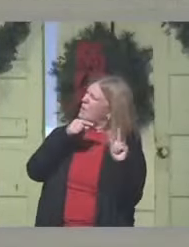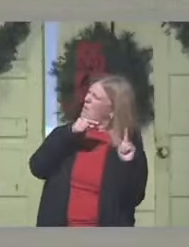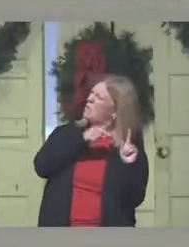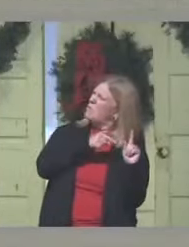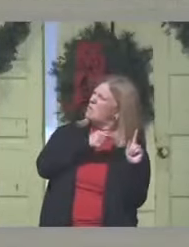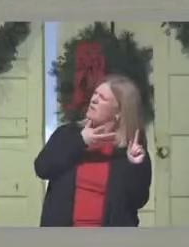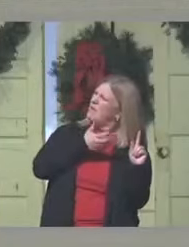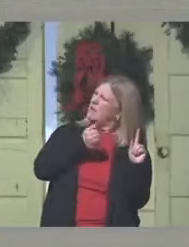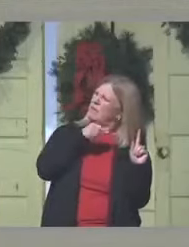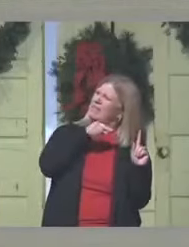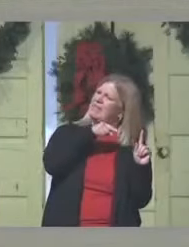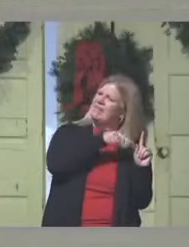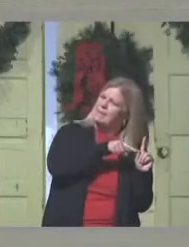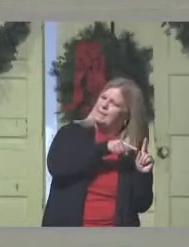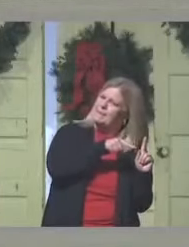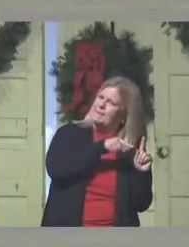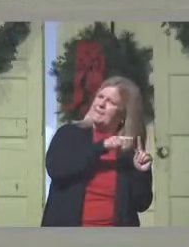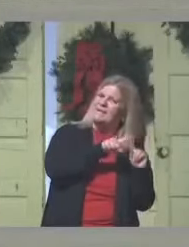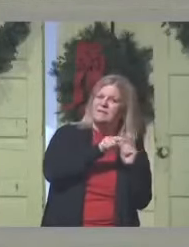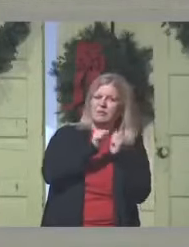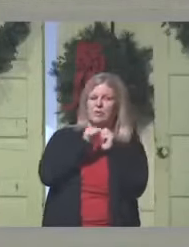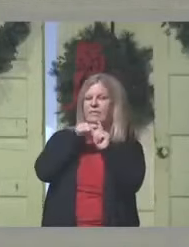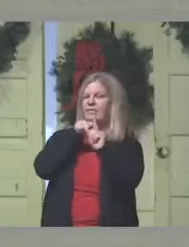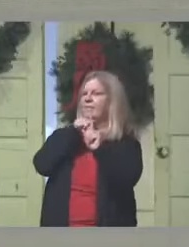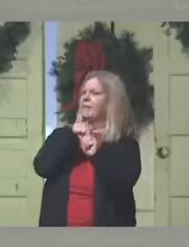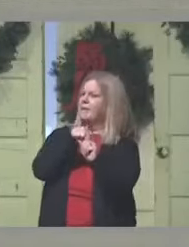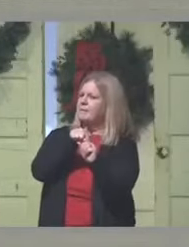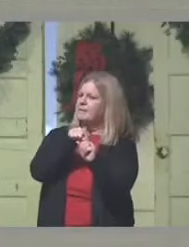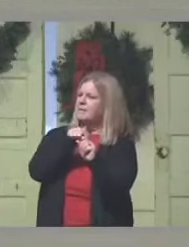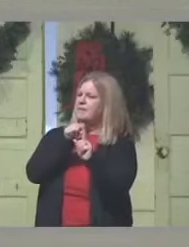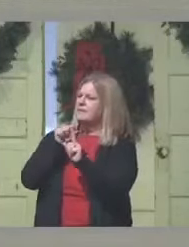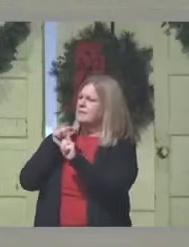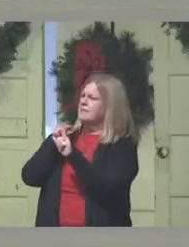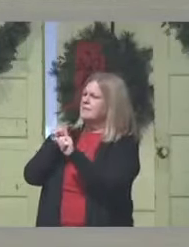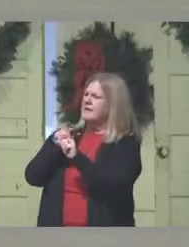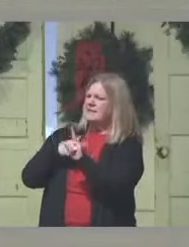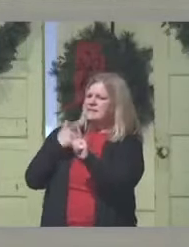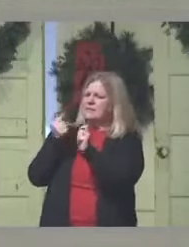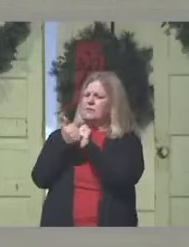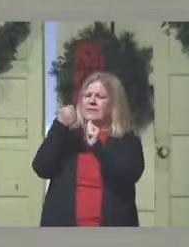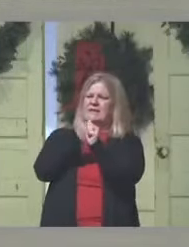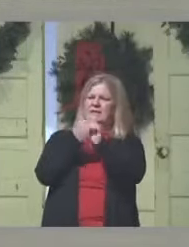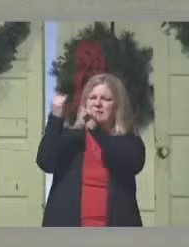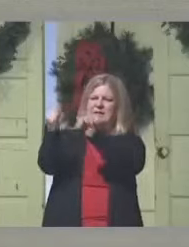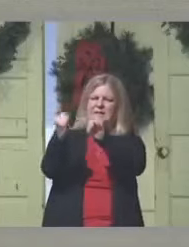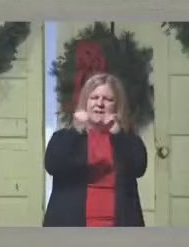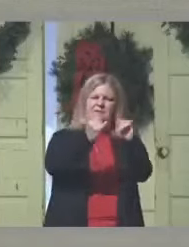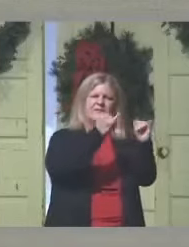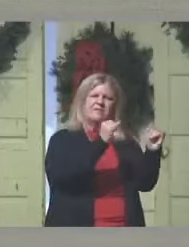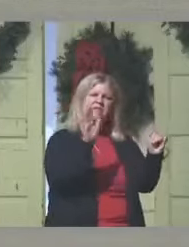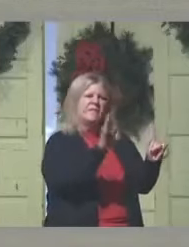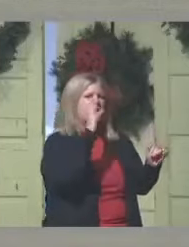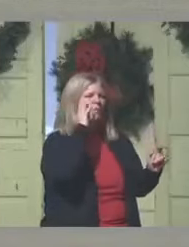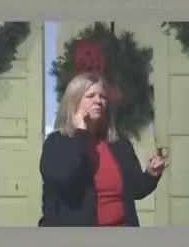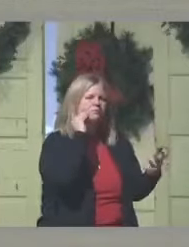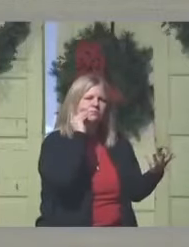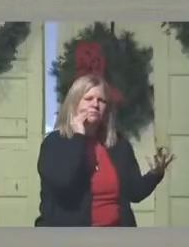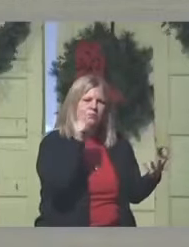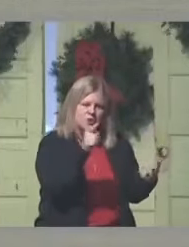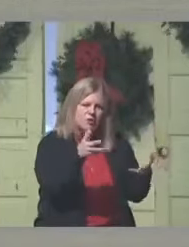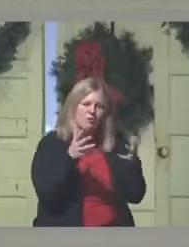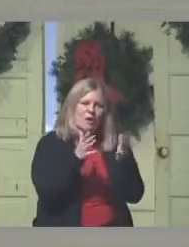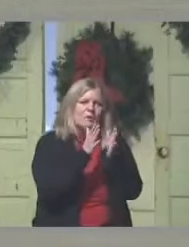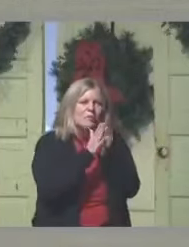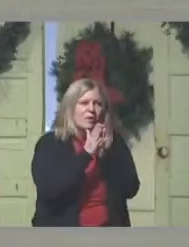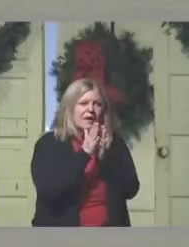approach and speak to each person about Christ, being sensitive to them and where they are in life. Would you like to pray